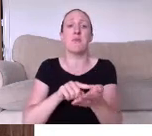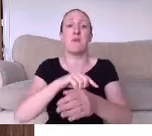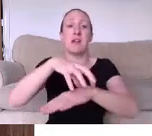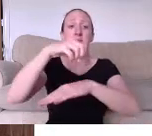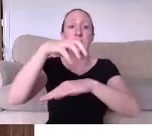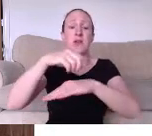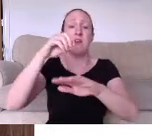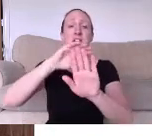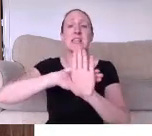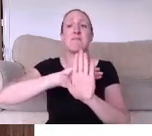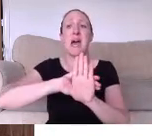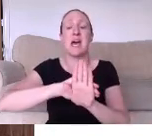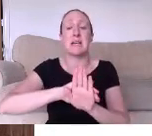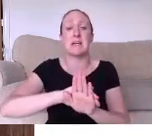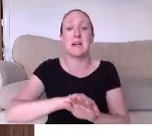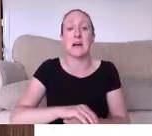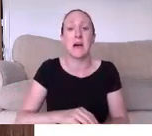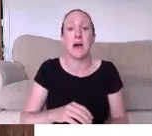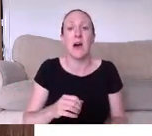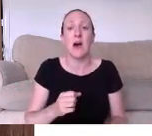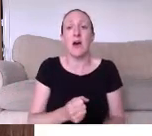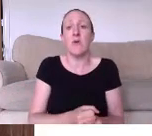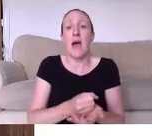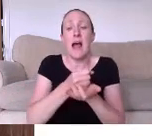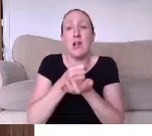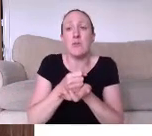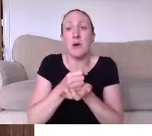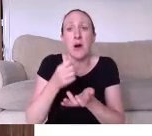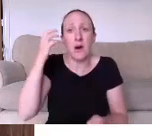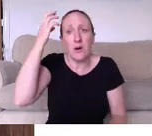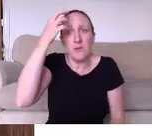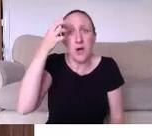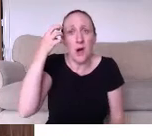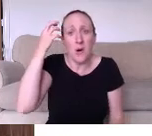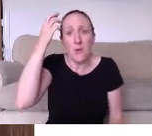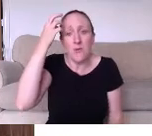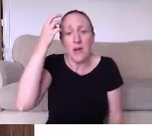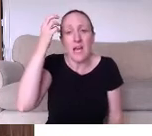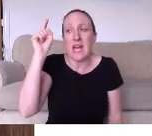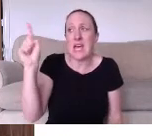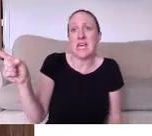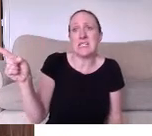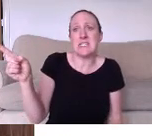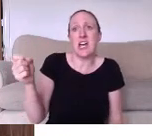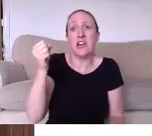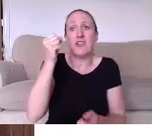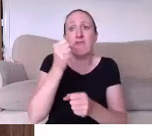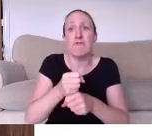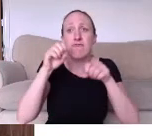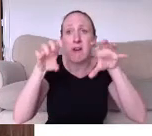purple prickles all over his back. Oh, help! Oh, no! It's